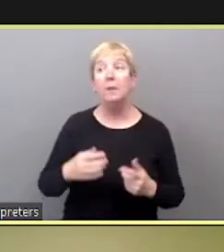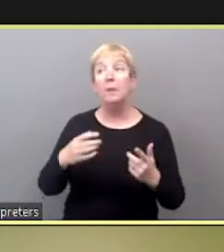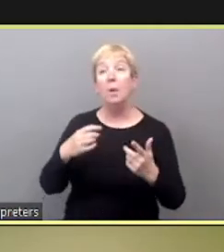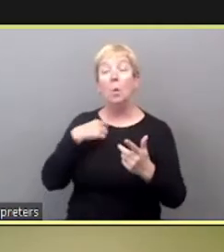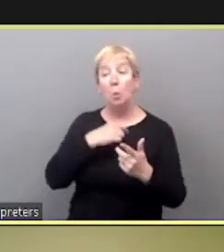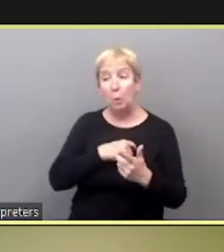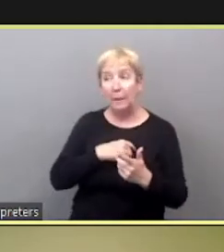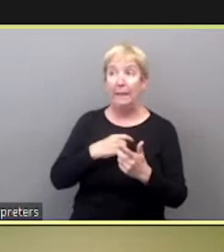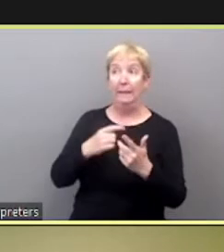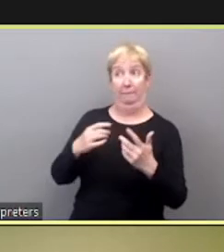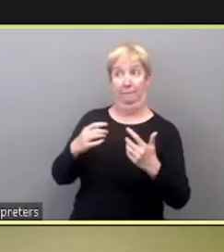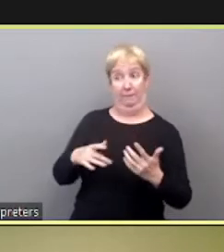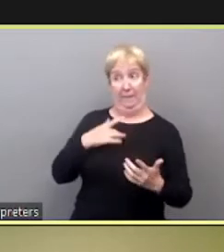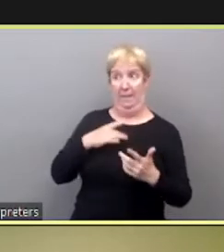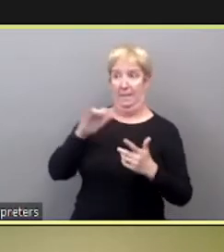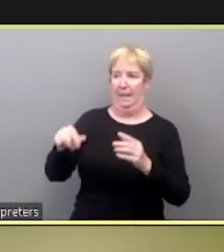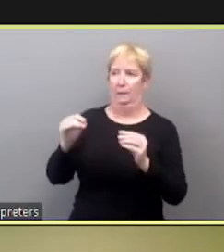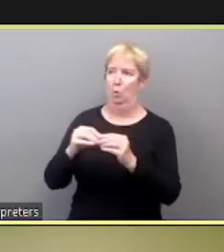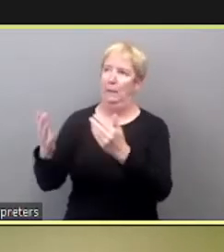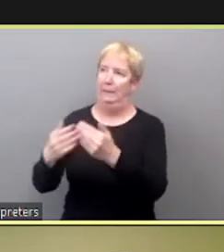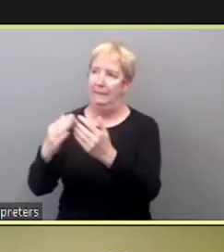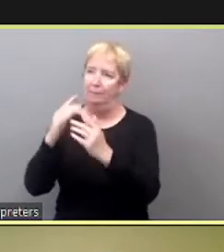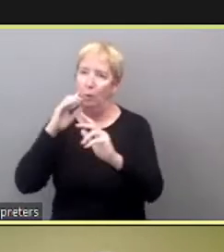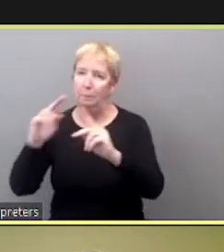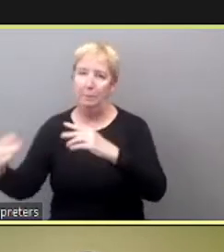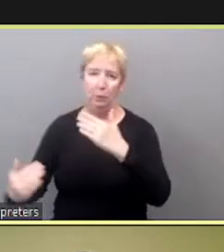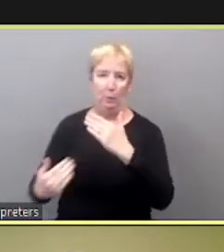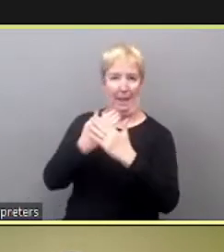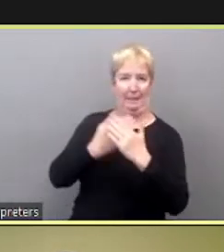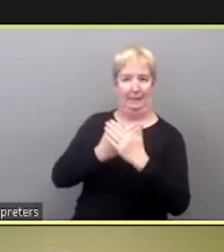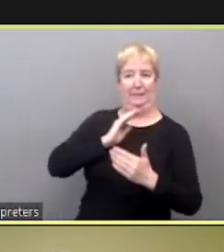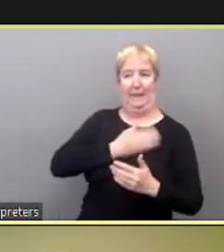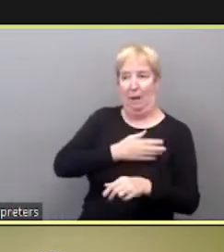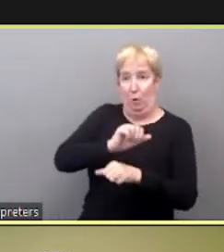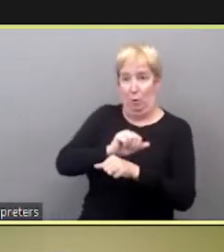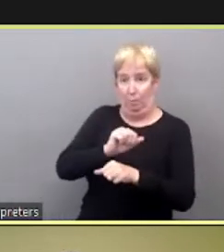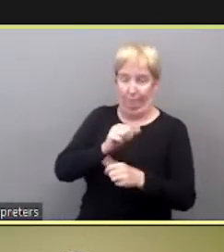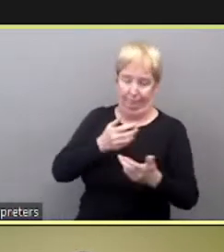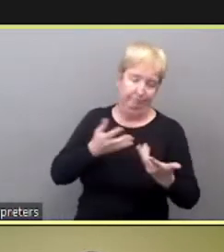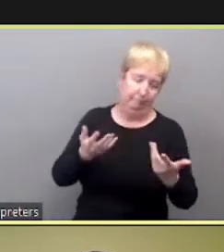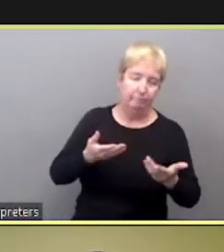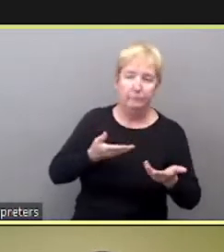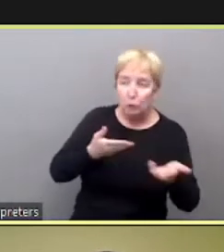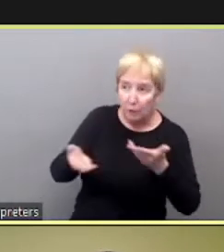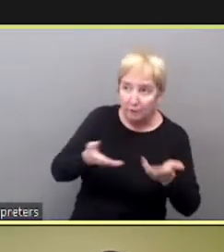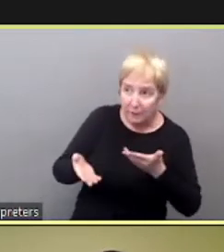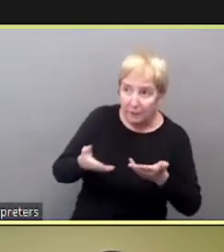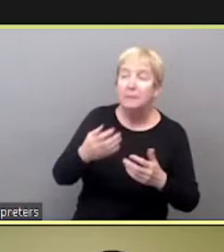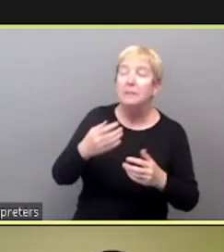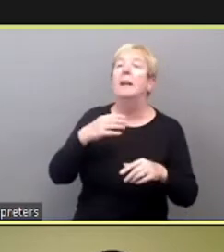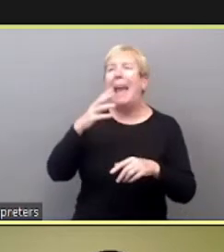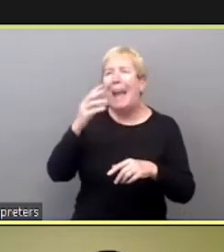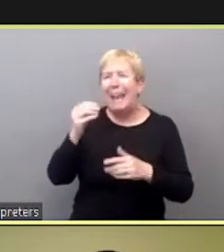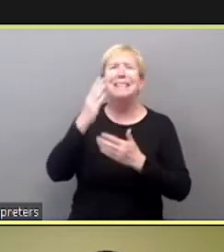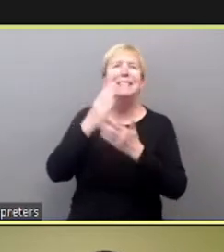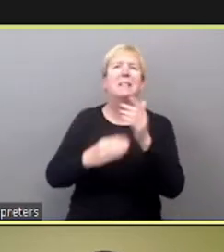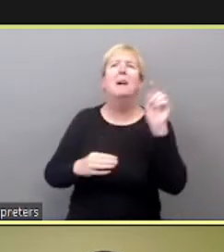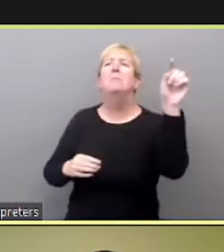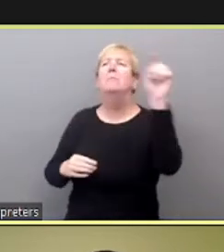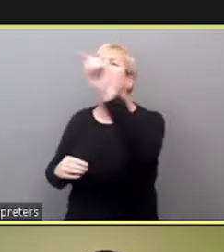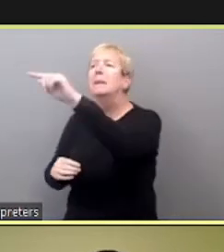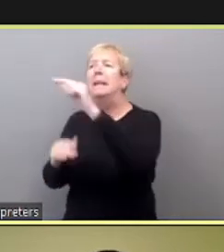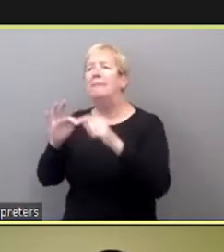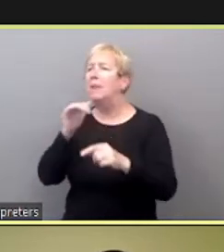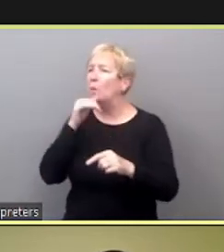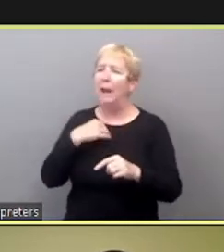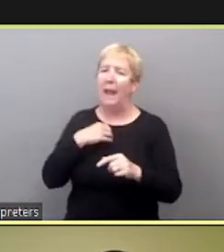to access our services, but now we can provide better access to communities where there isn't a workforce connection center that